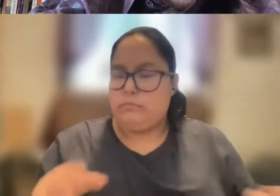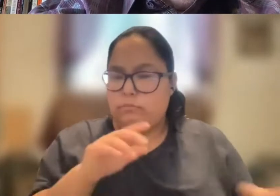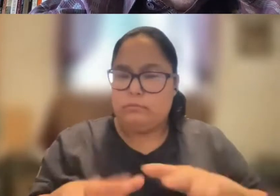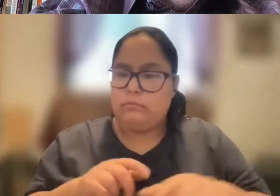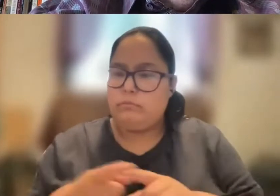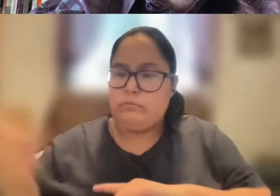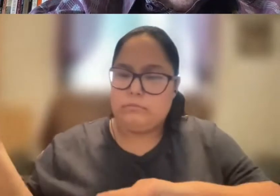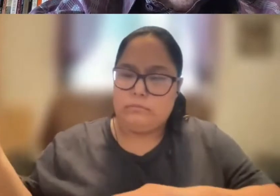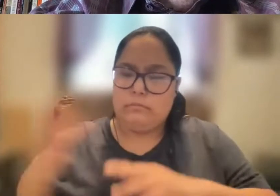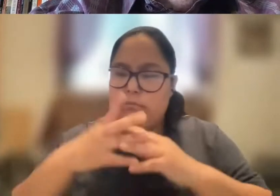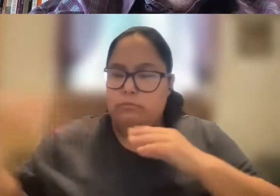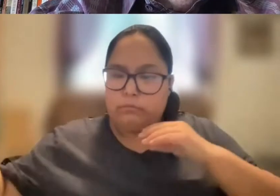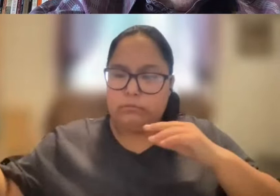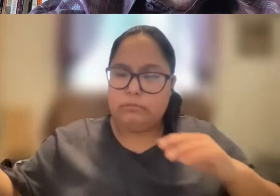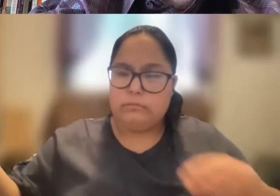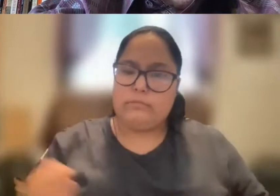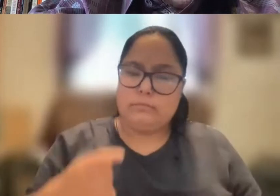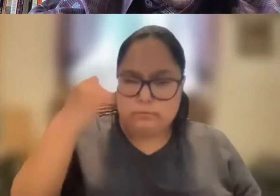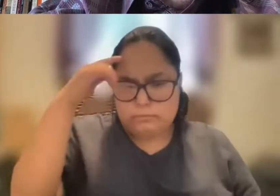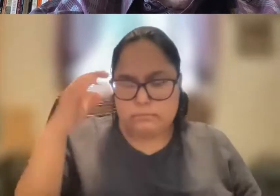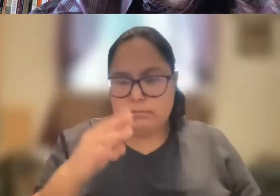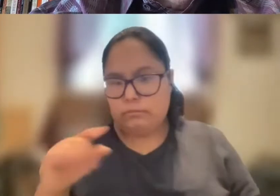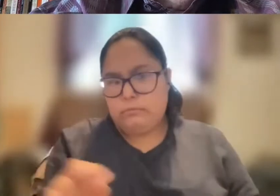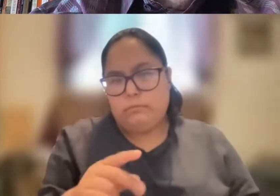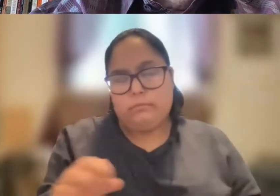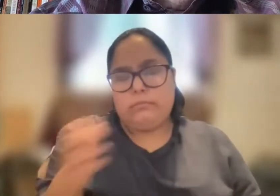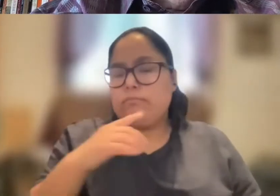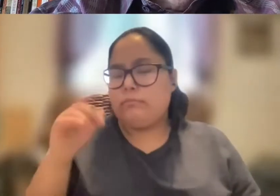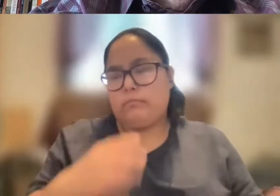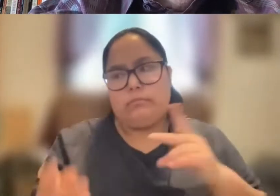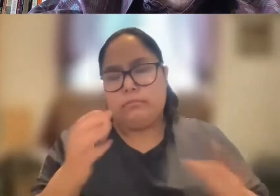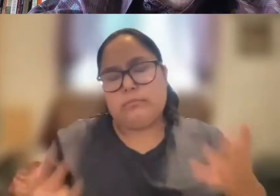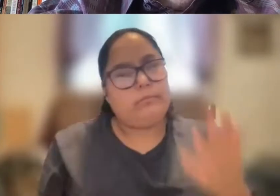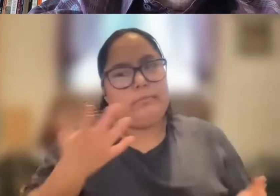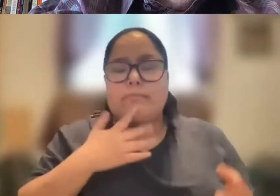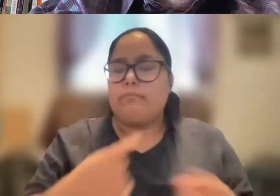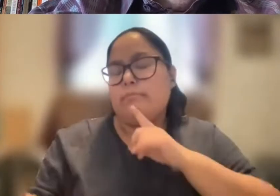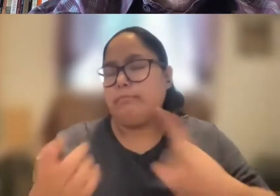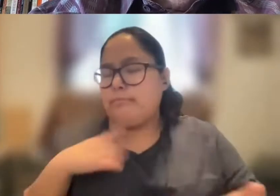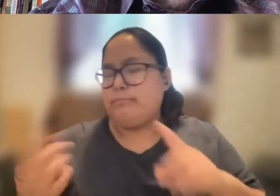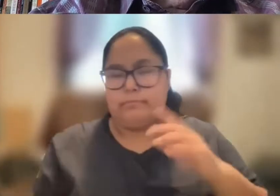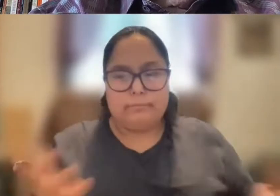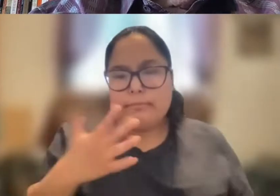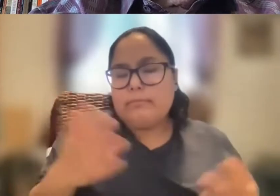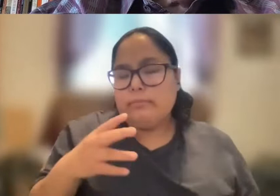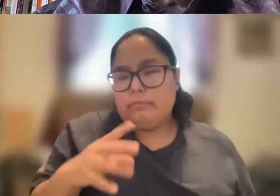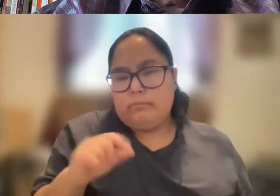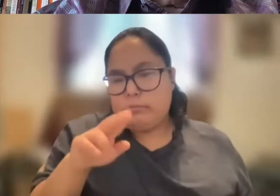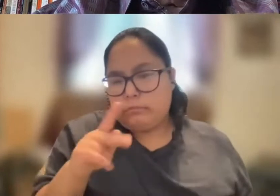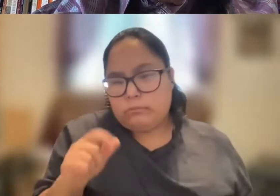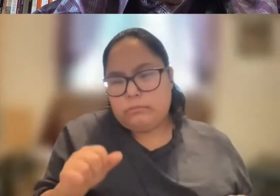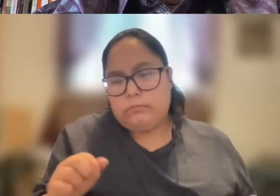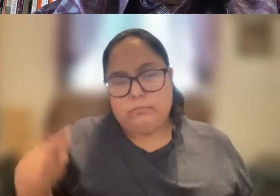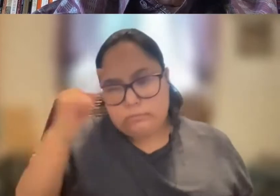walked out. I probably could have said something. I probably could have piped up. I probably could have made a stink. But